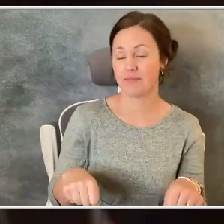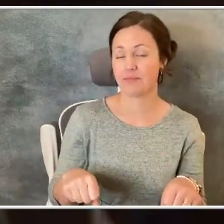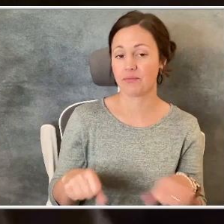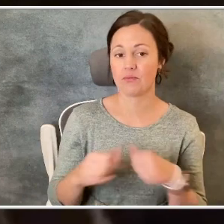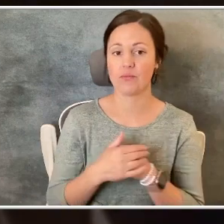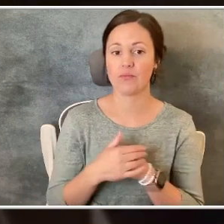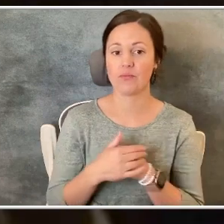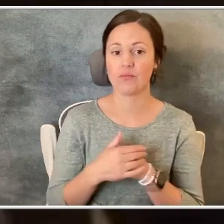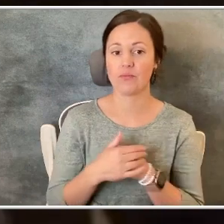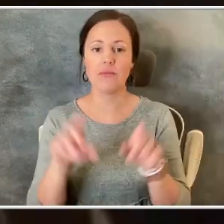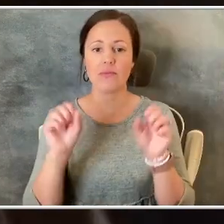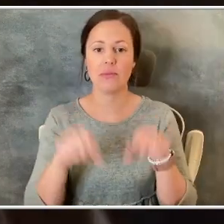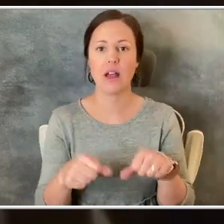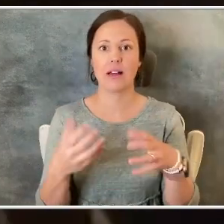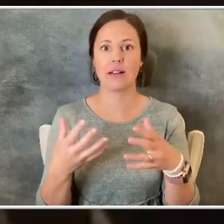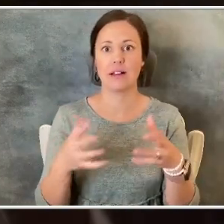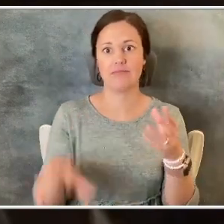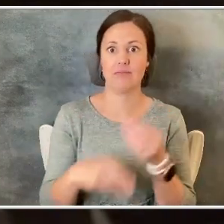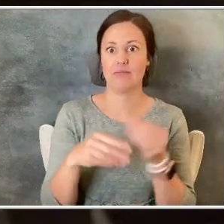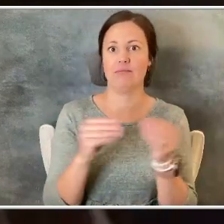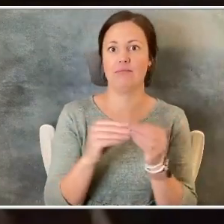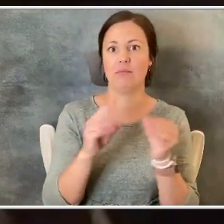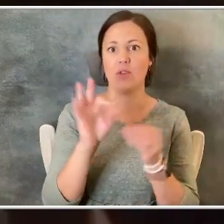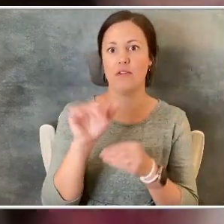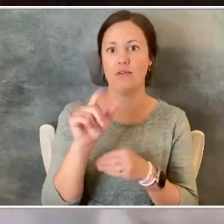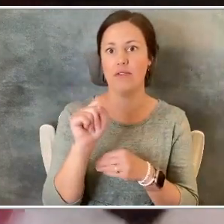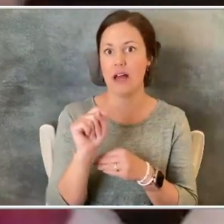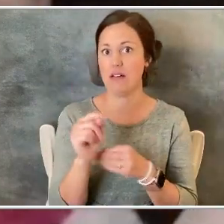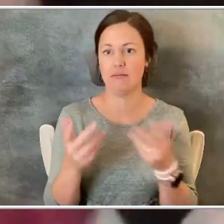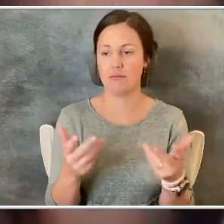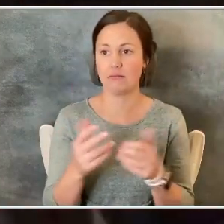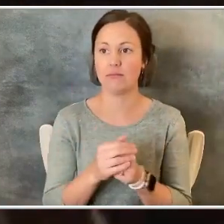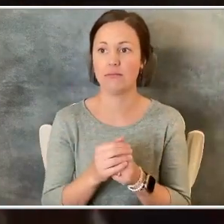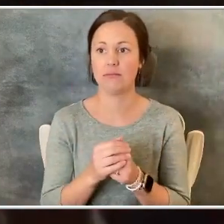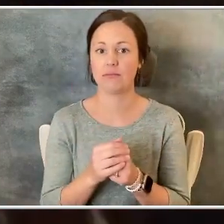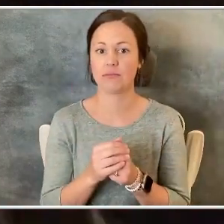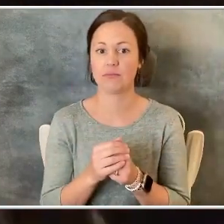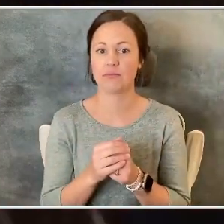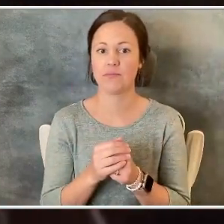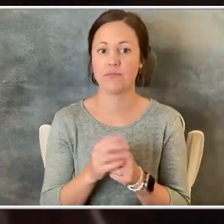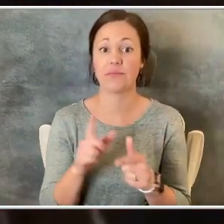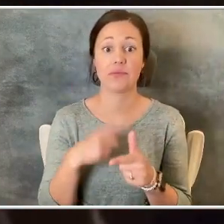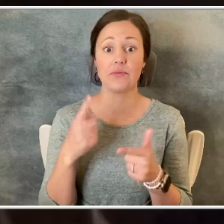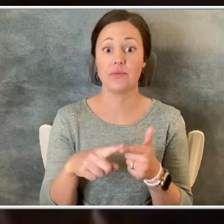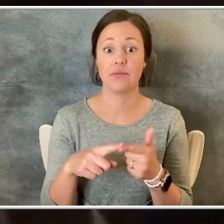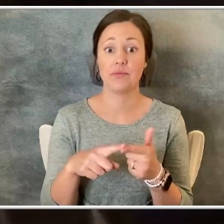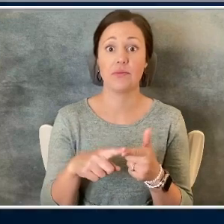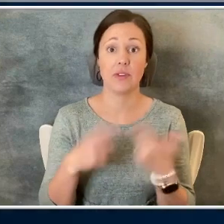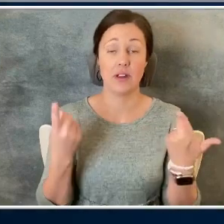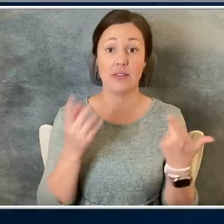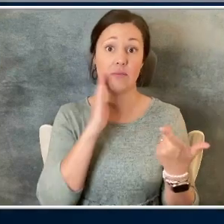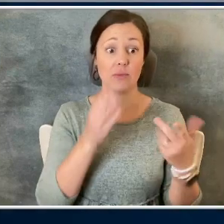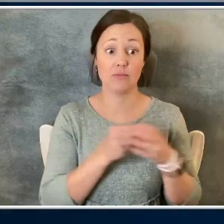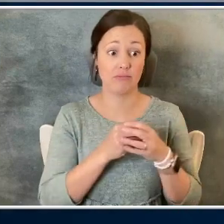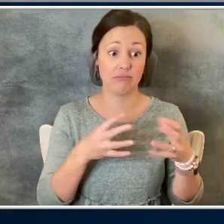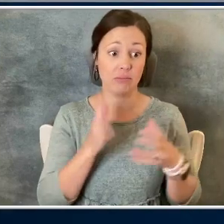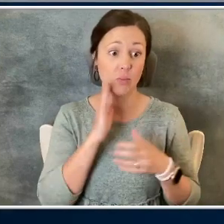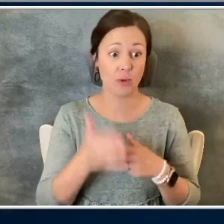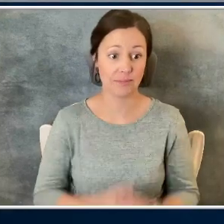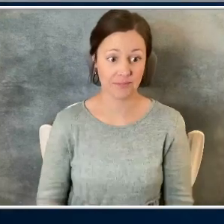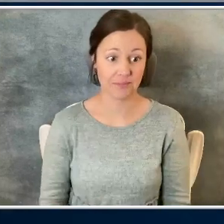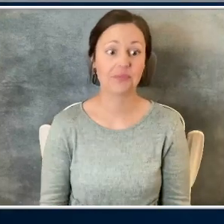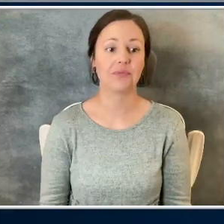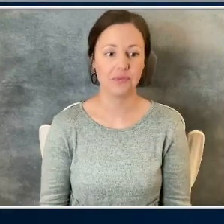can put in more fat at once, and then more will take. Okay,